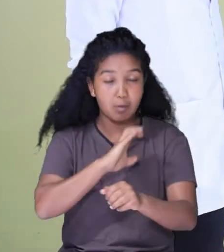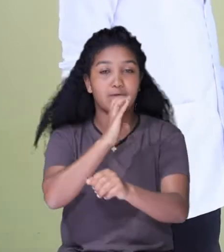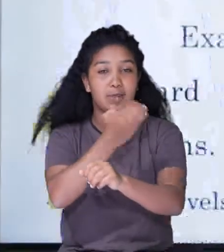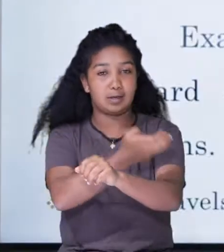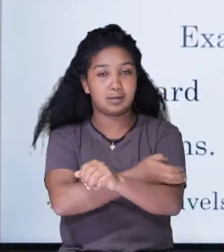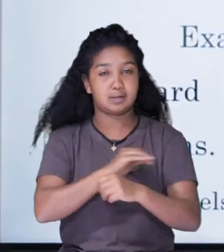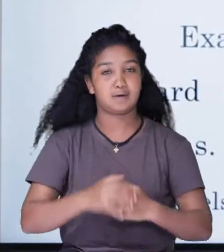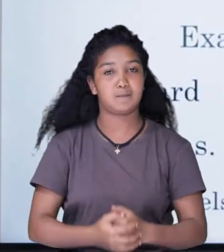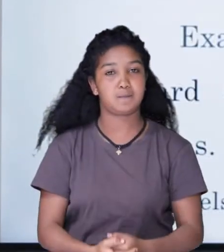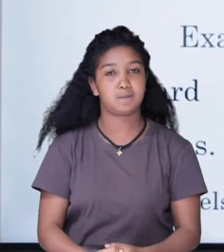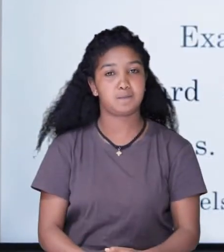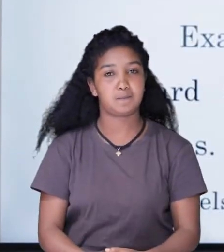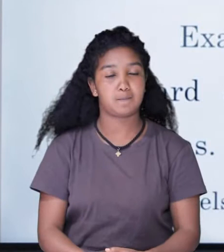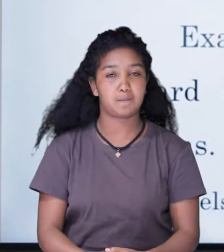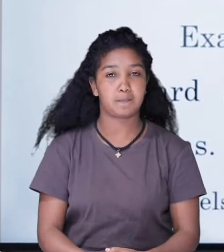energy.